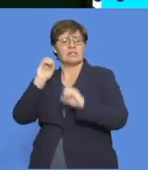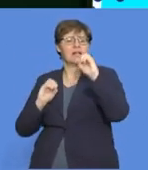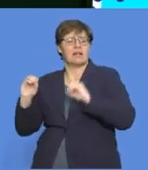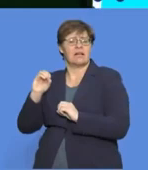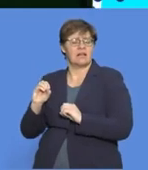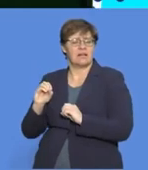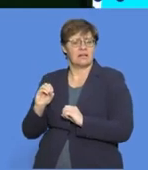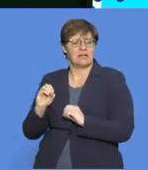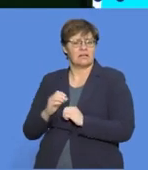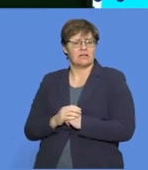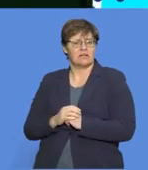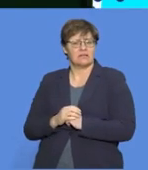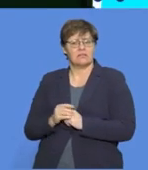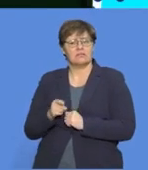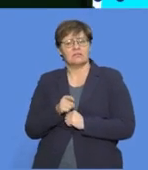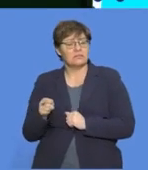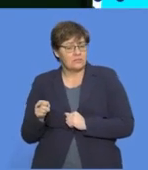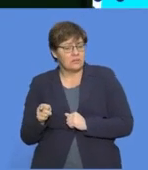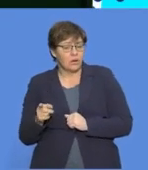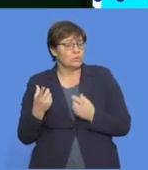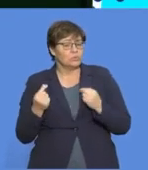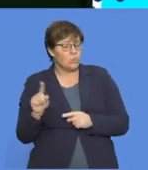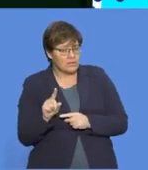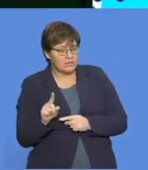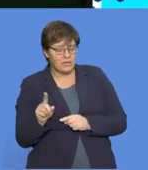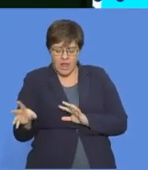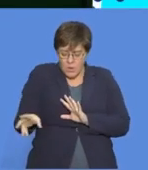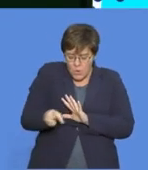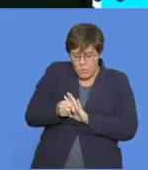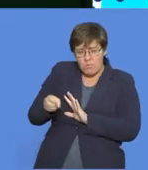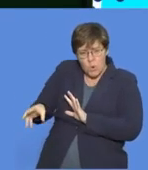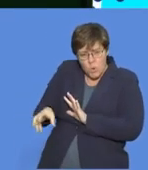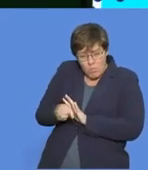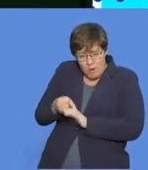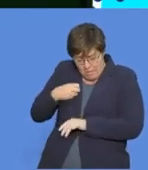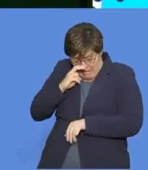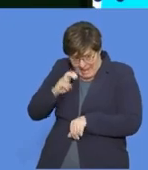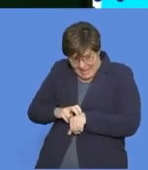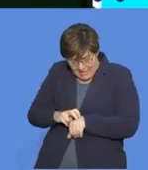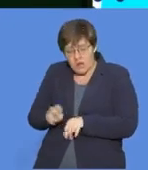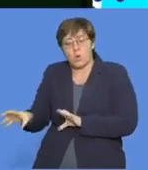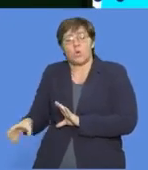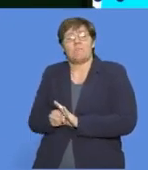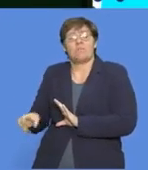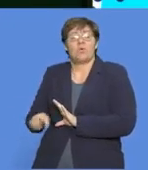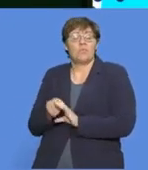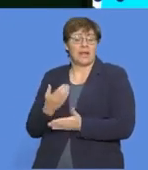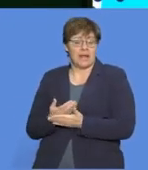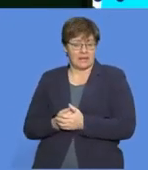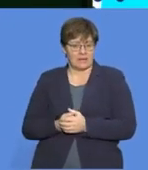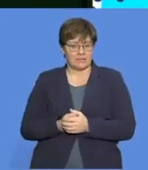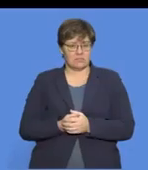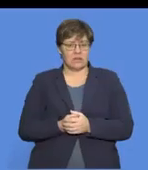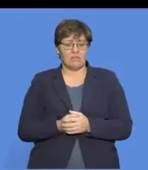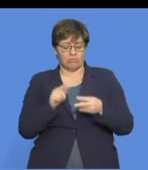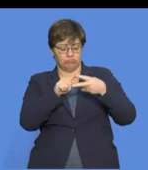which take in the substances a plant needs. We're going to have a look at two of